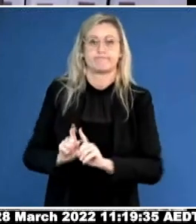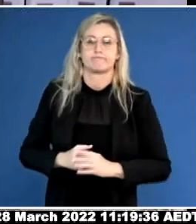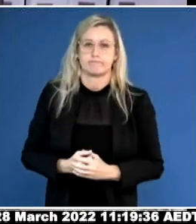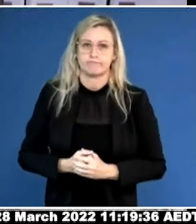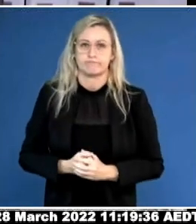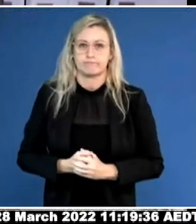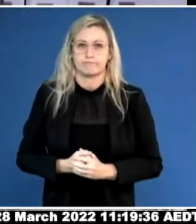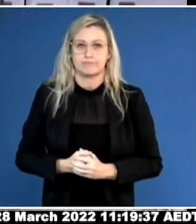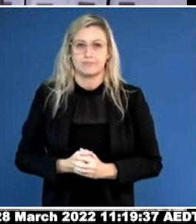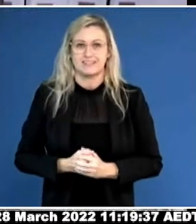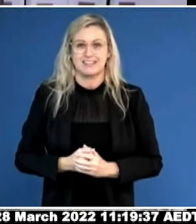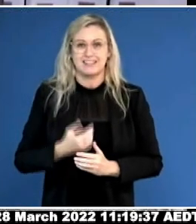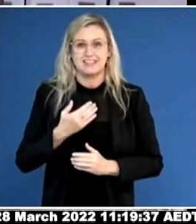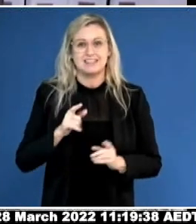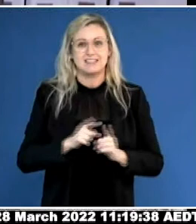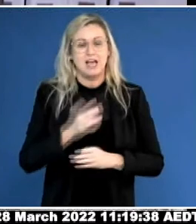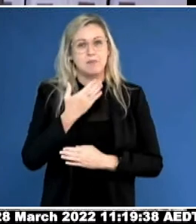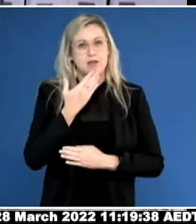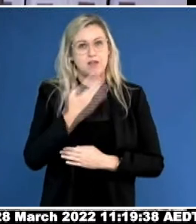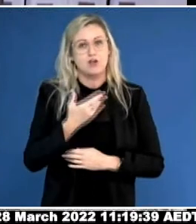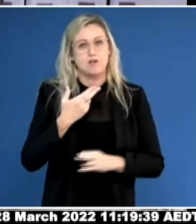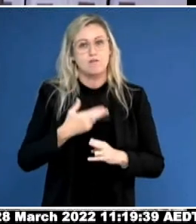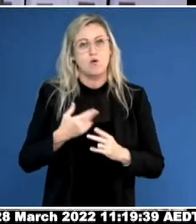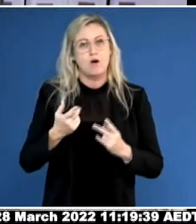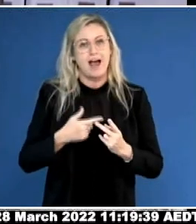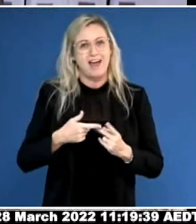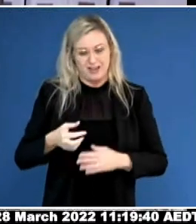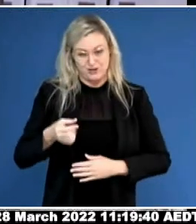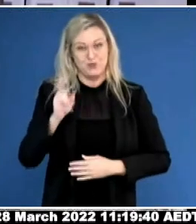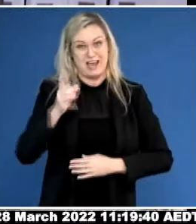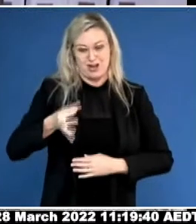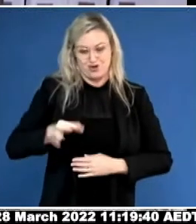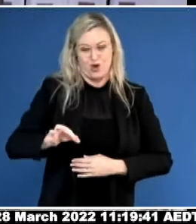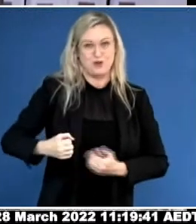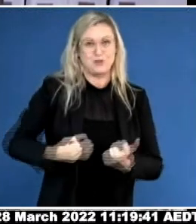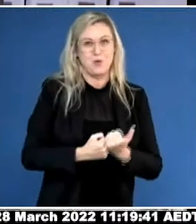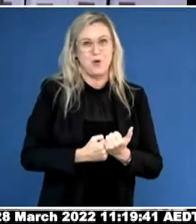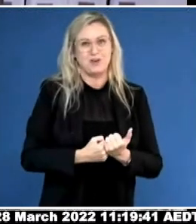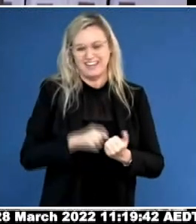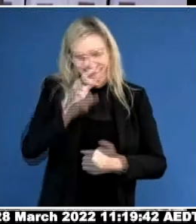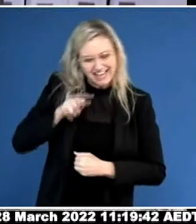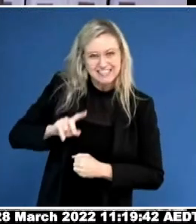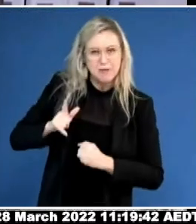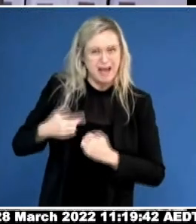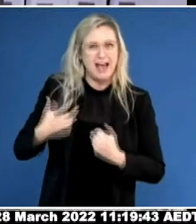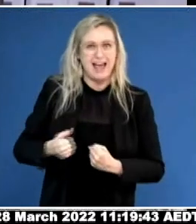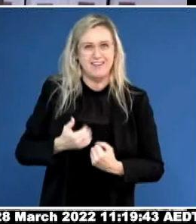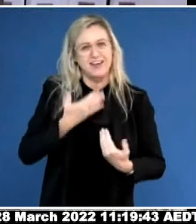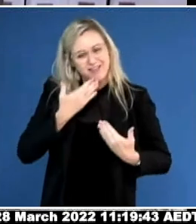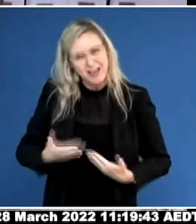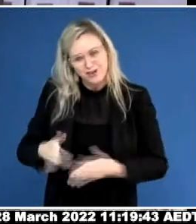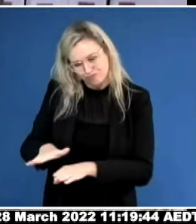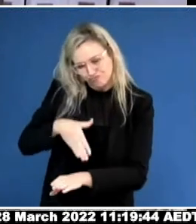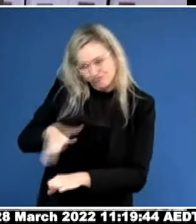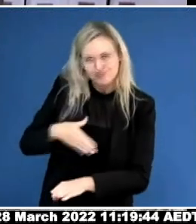to Ziggy, that would be good too. So thank you very, very much for coming today and for giving evidence. We very,